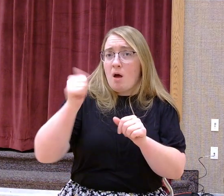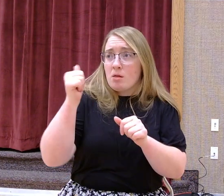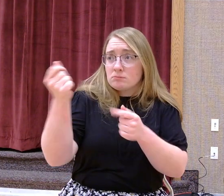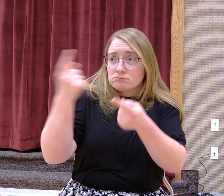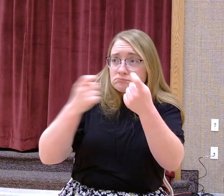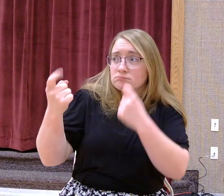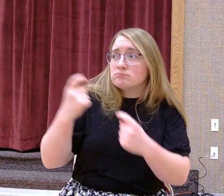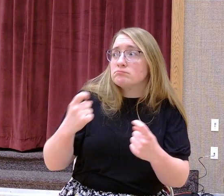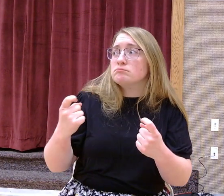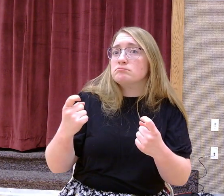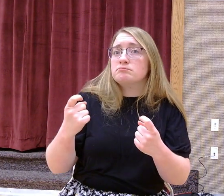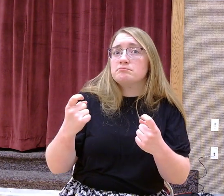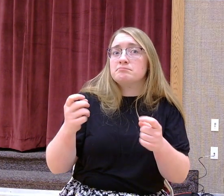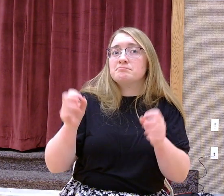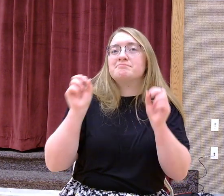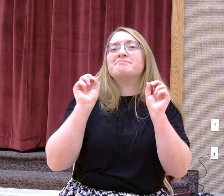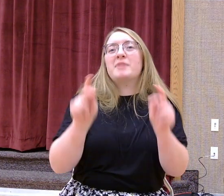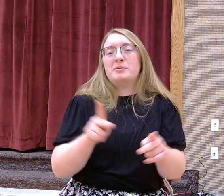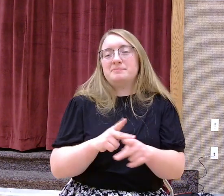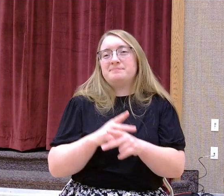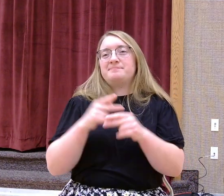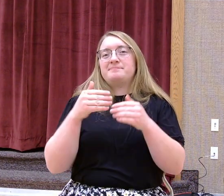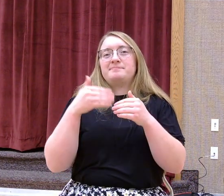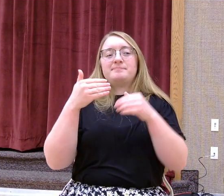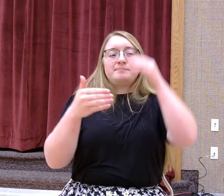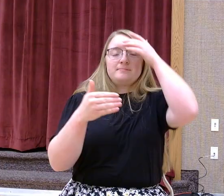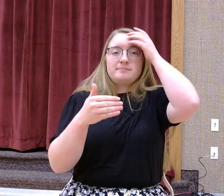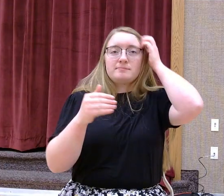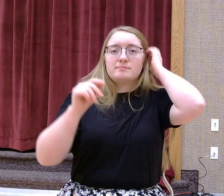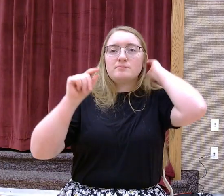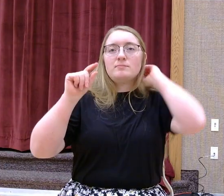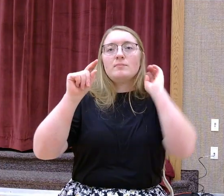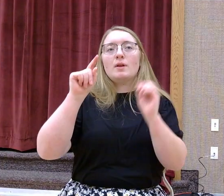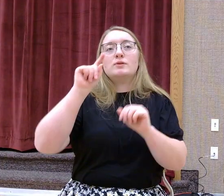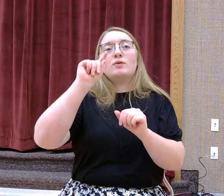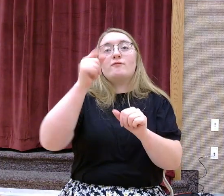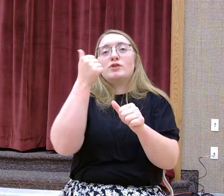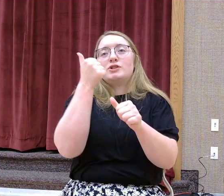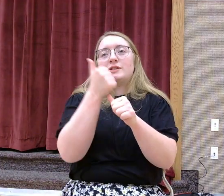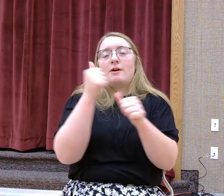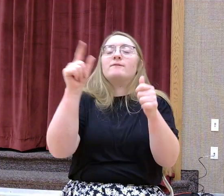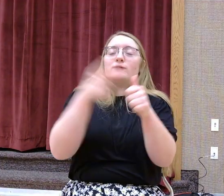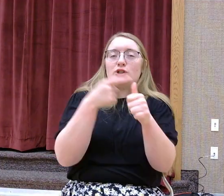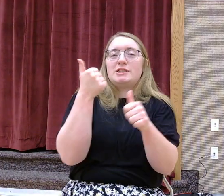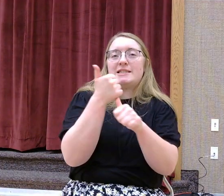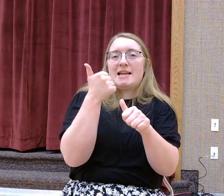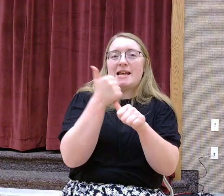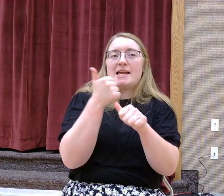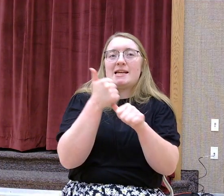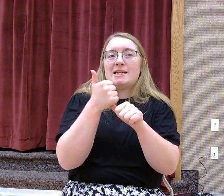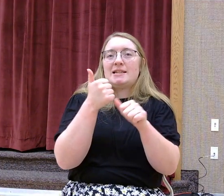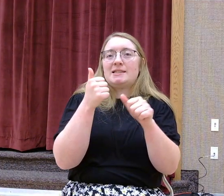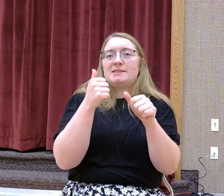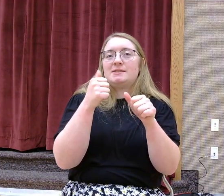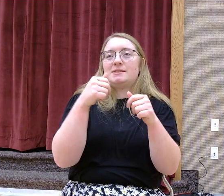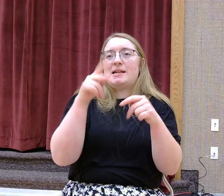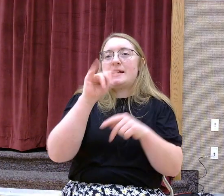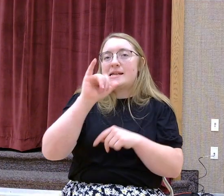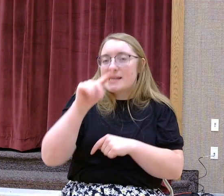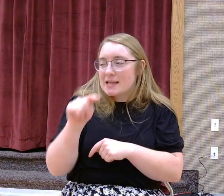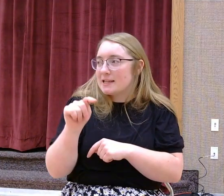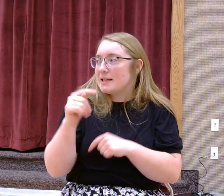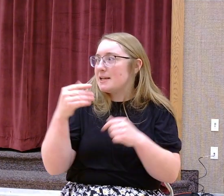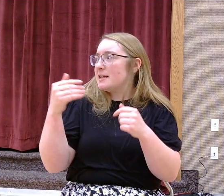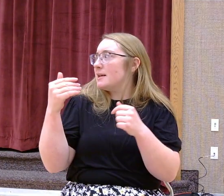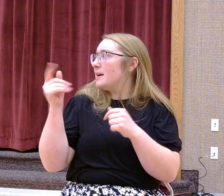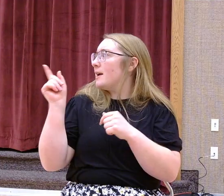questions? All right. First aid kit. Like I said, I bought one of the, I don't know where we got this. I think it was like Costco or something like that. It's got all the things